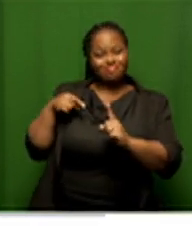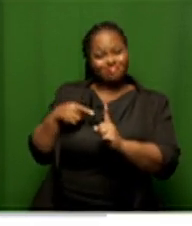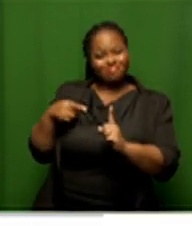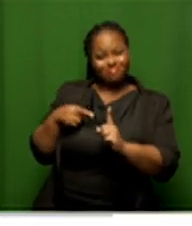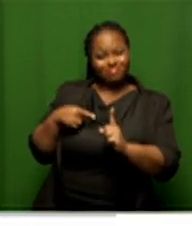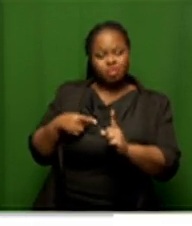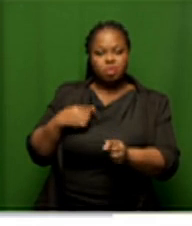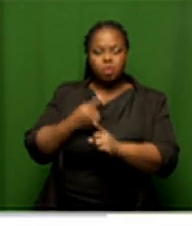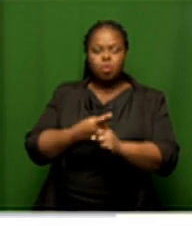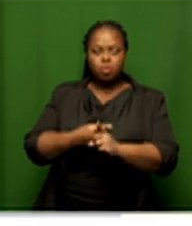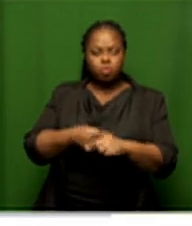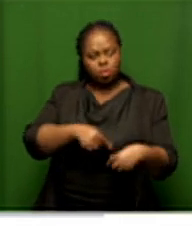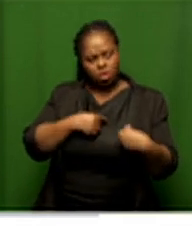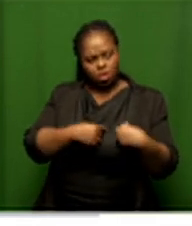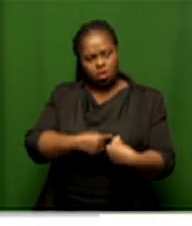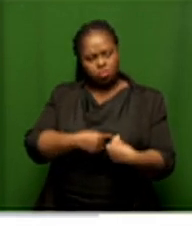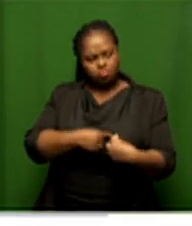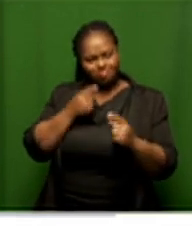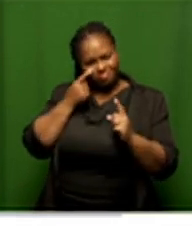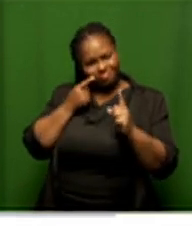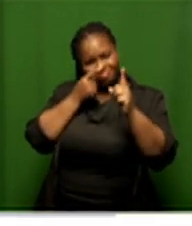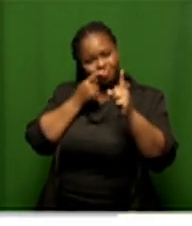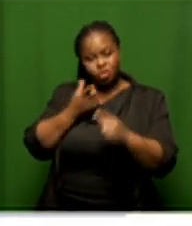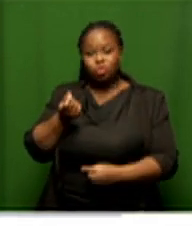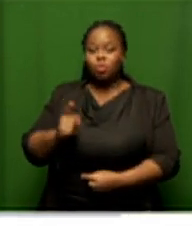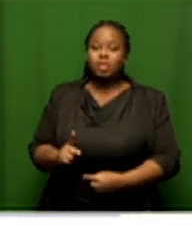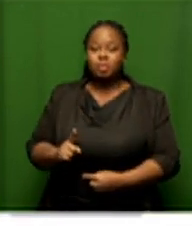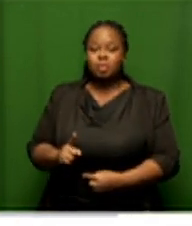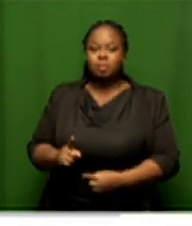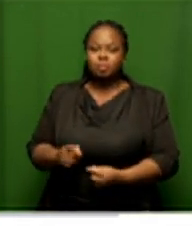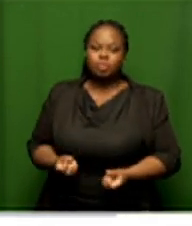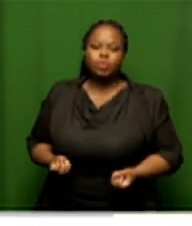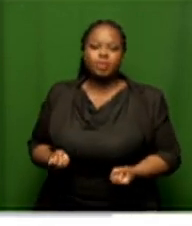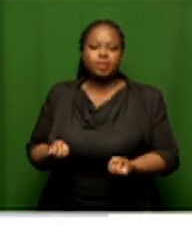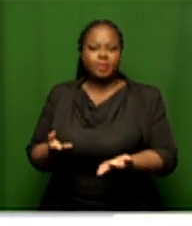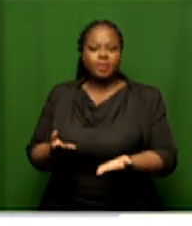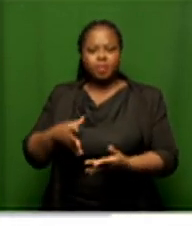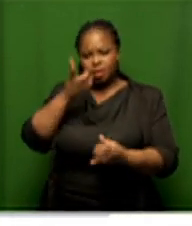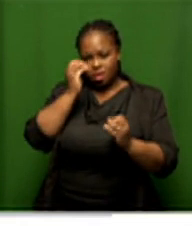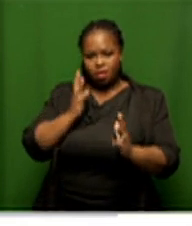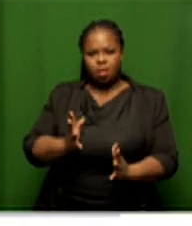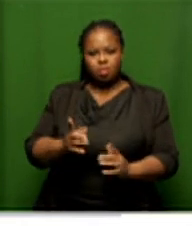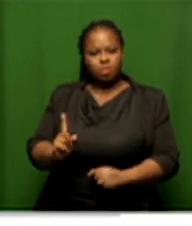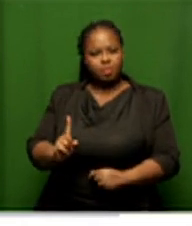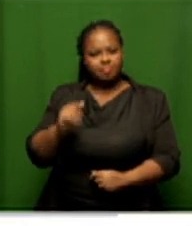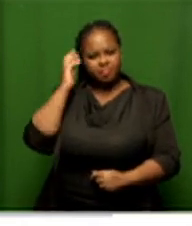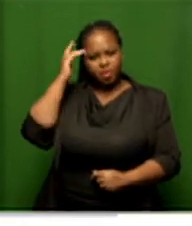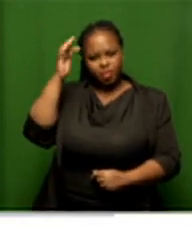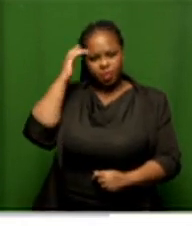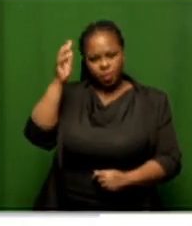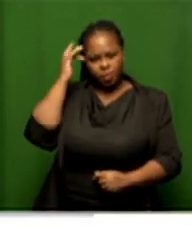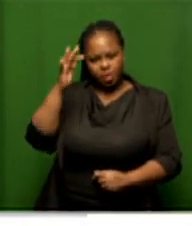the emphasis here was to give learners theory and also to give